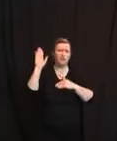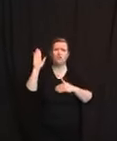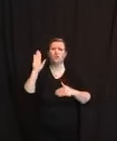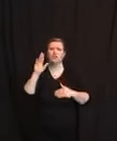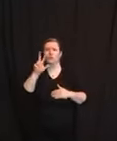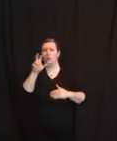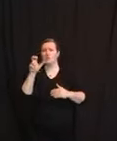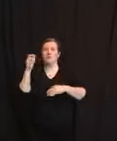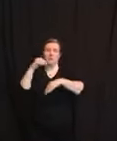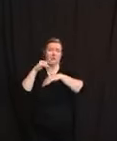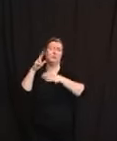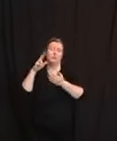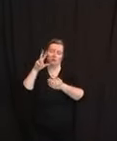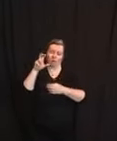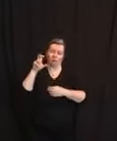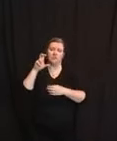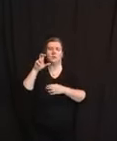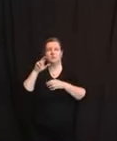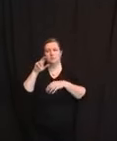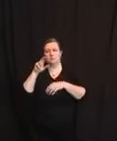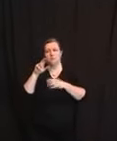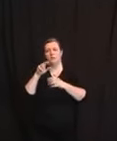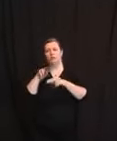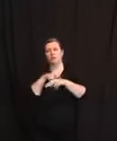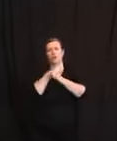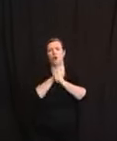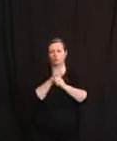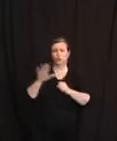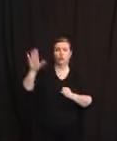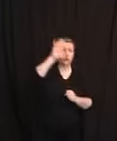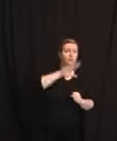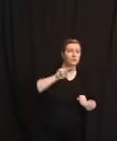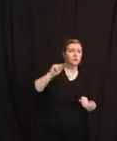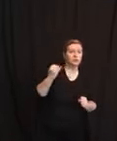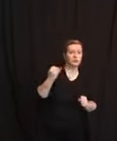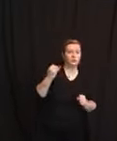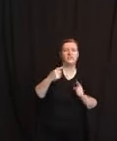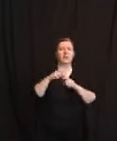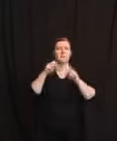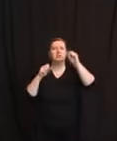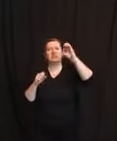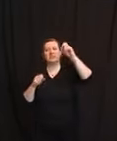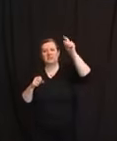members throughout the entire state, from Sussex to Cape May,